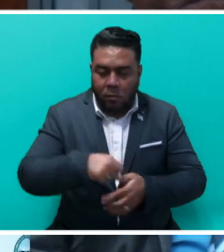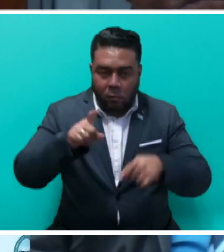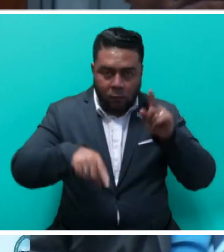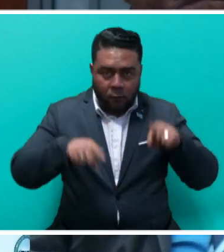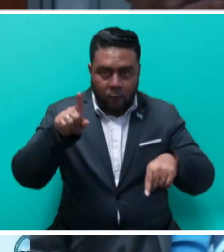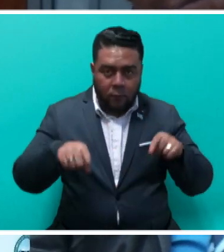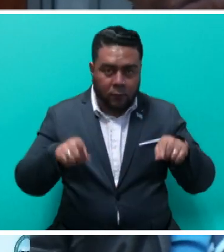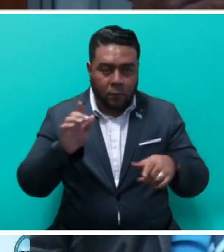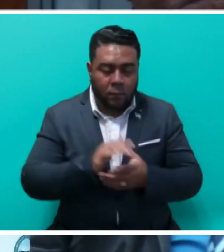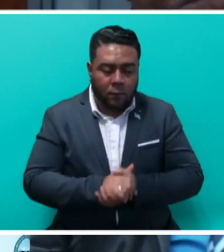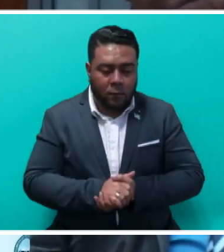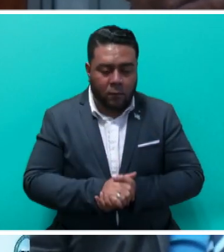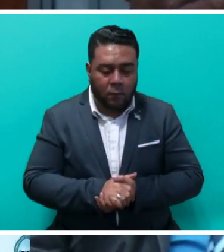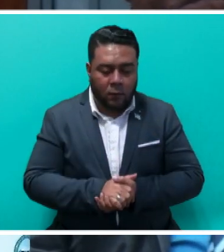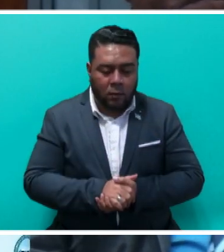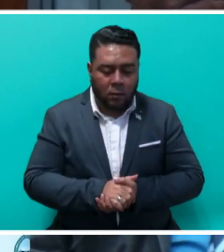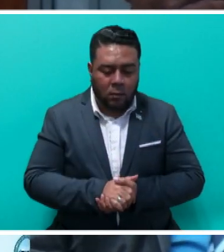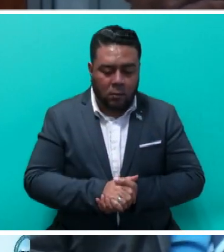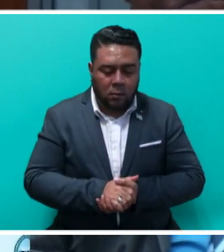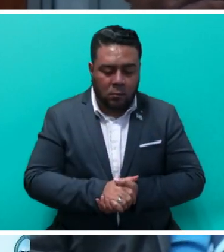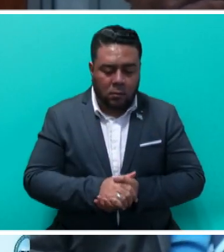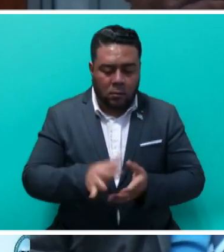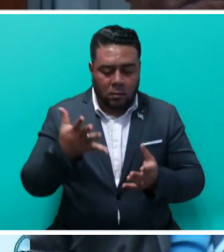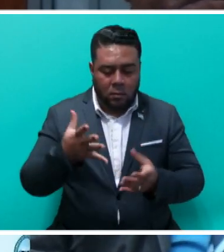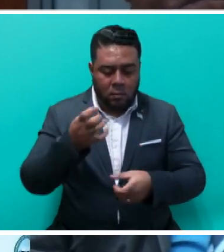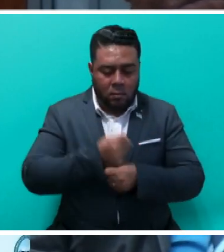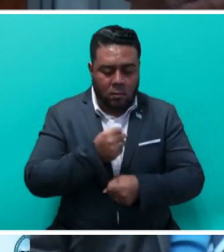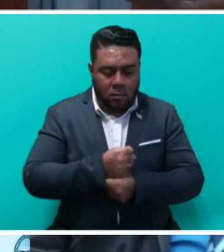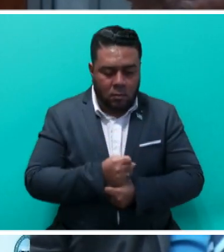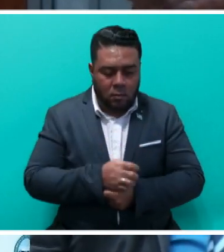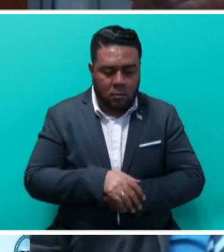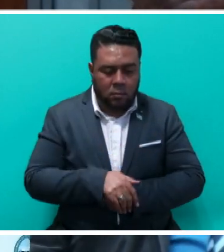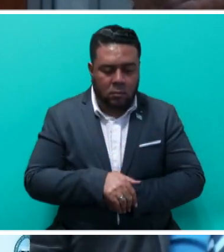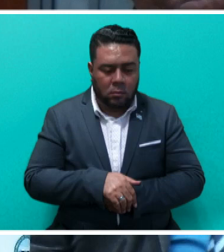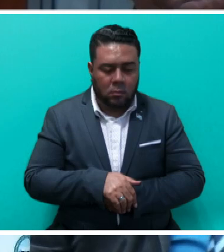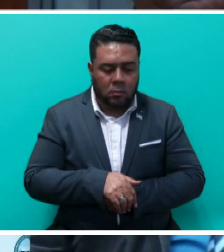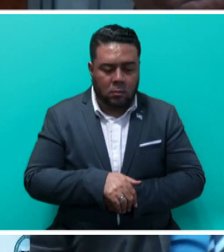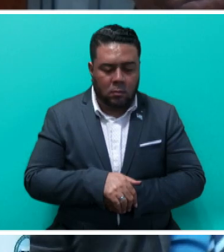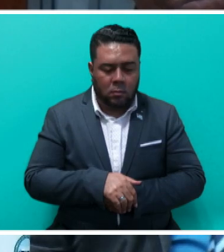the current bottlenecks that create challenges for permit issuance.